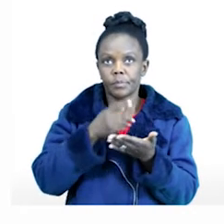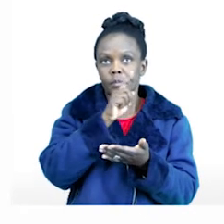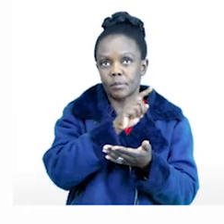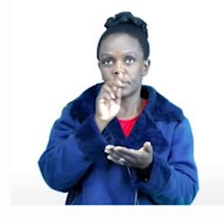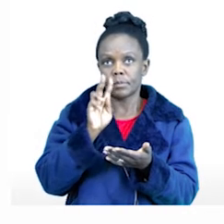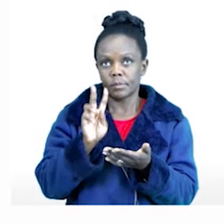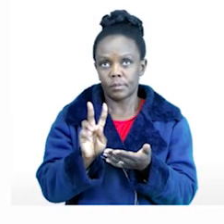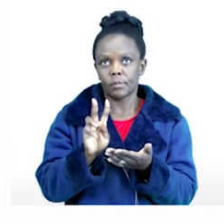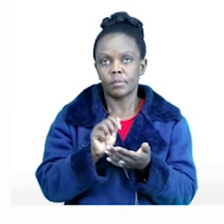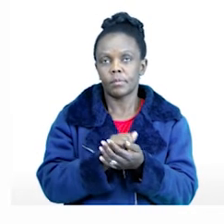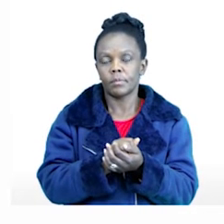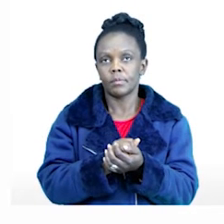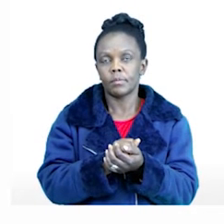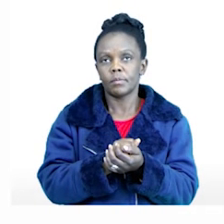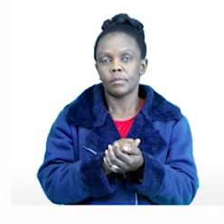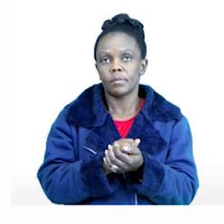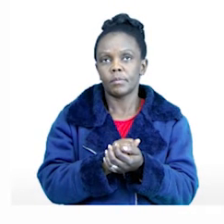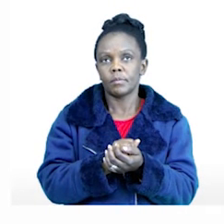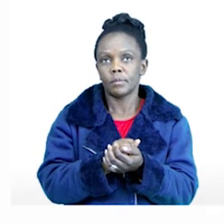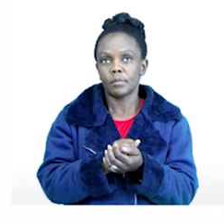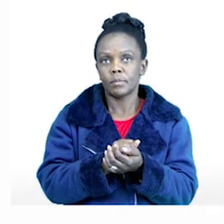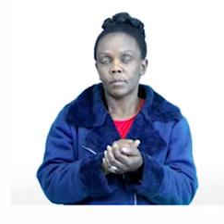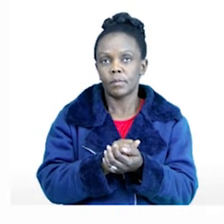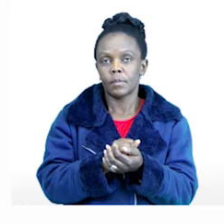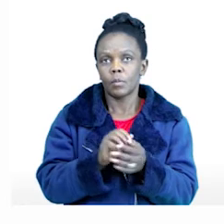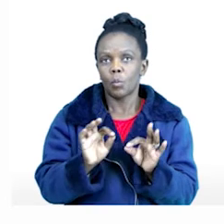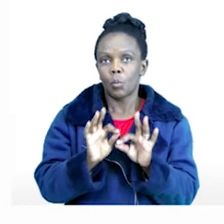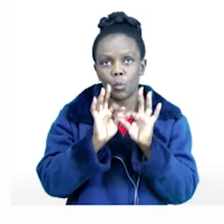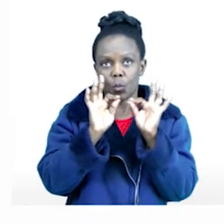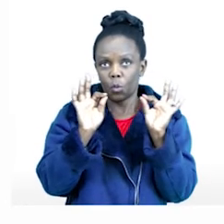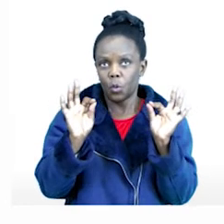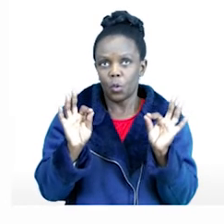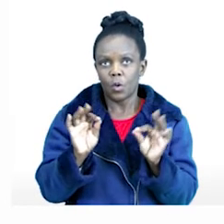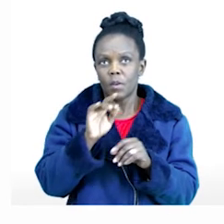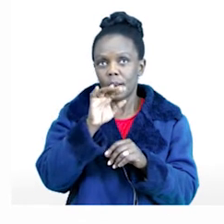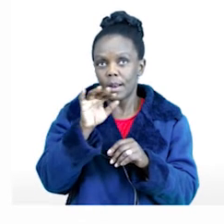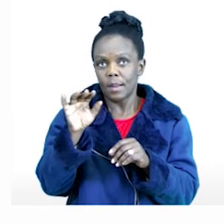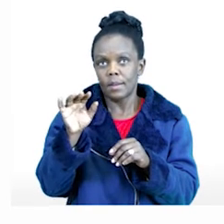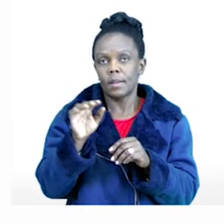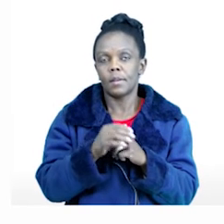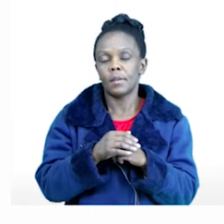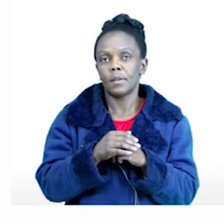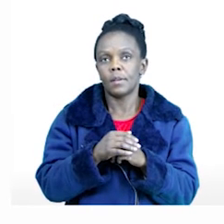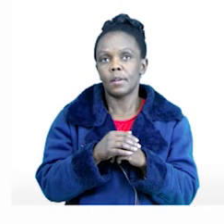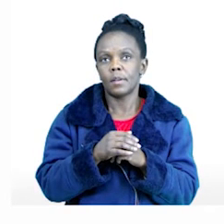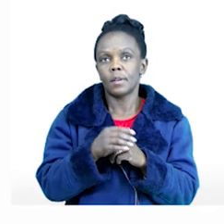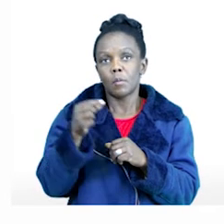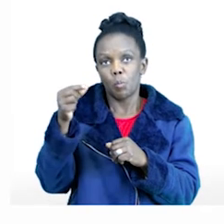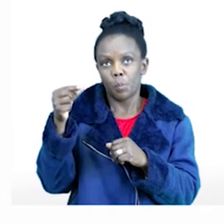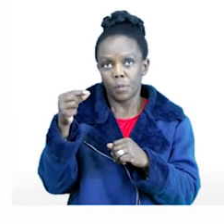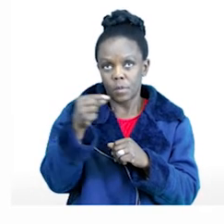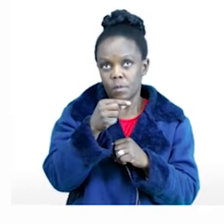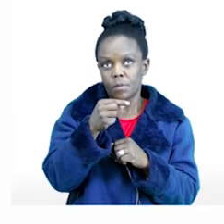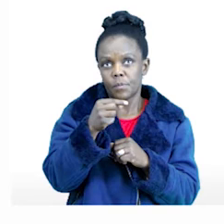page 12, we can see a beautiful letter with many, many curves. This letter is called the letter